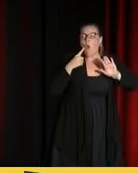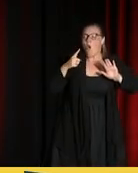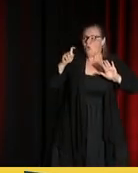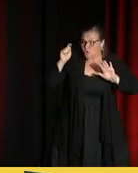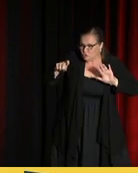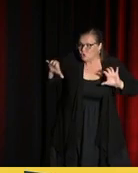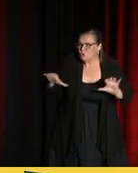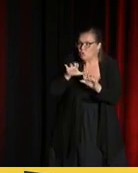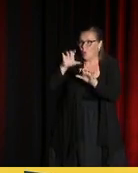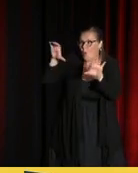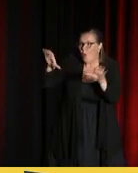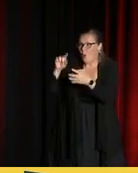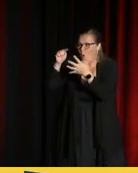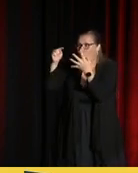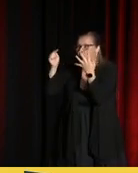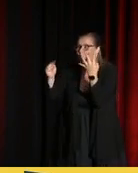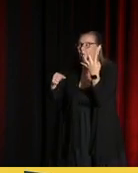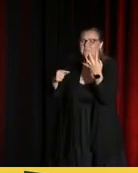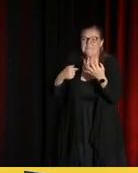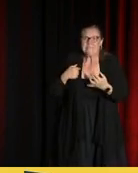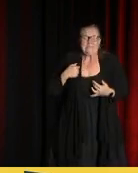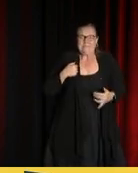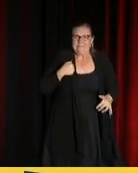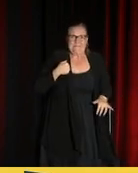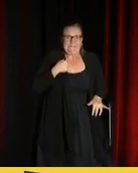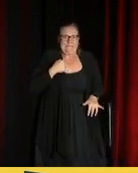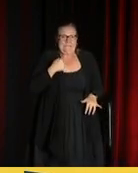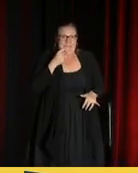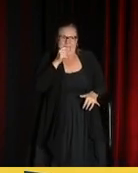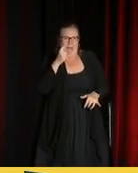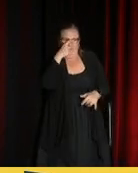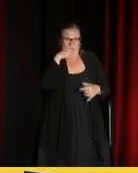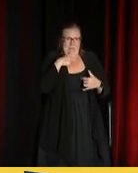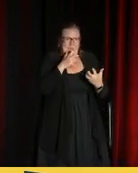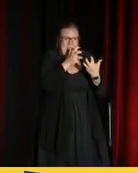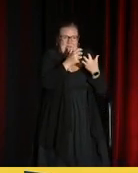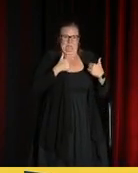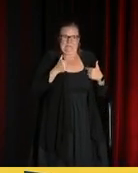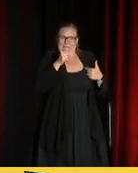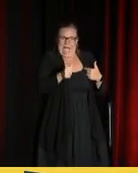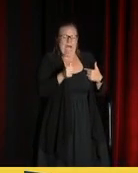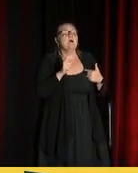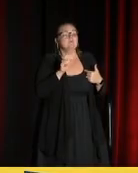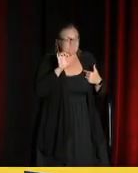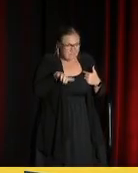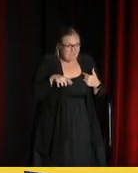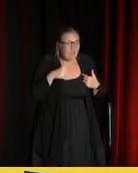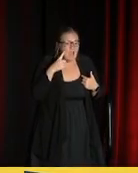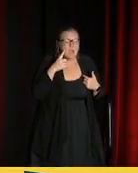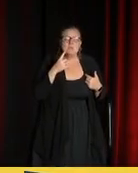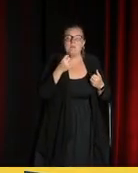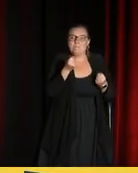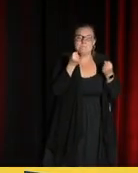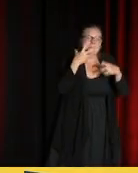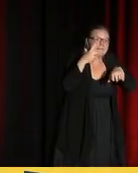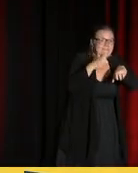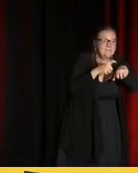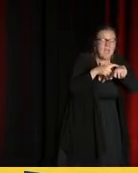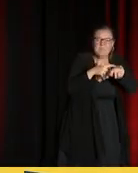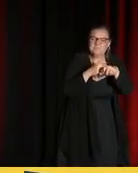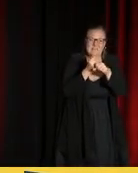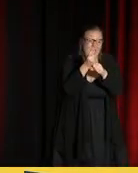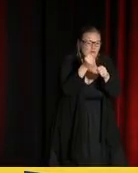in environments that their nervous system wasn't built for, being told sometimes 100 times a